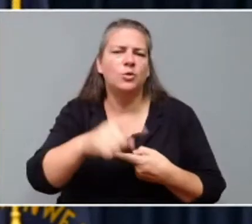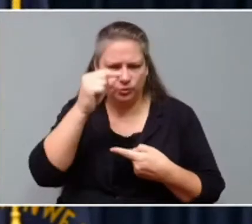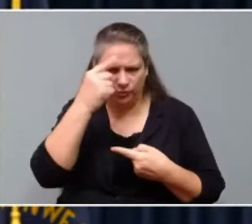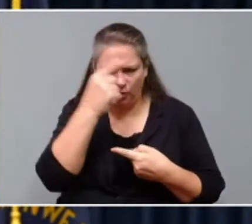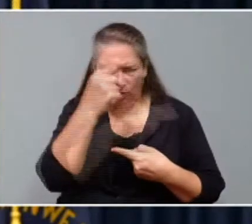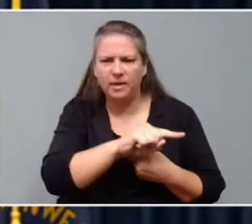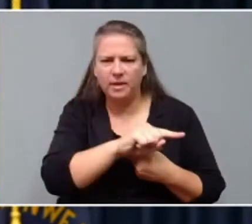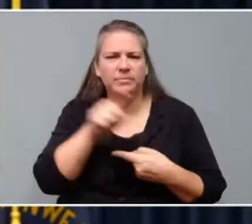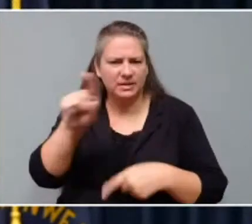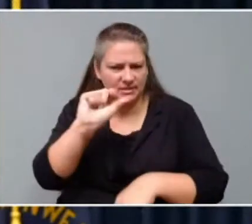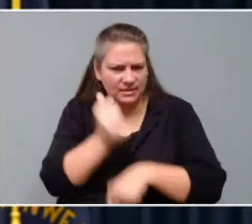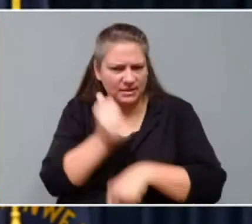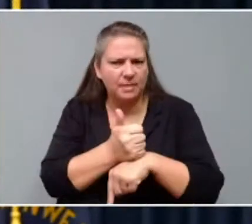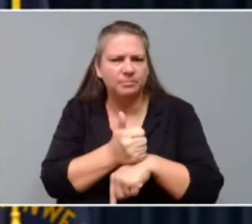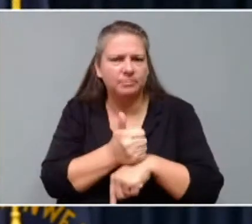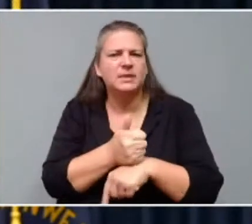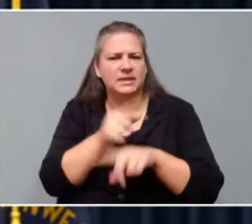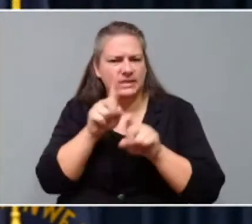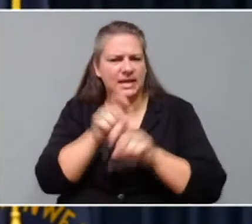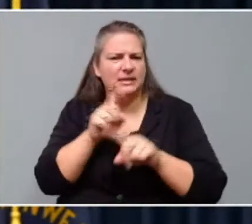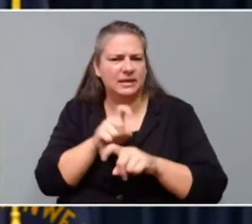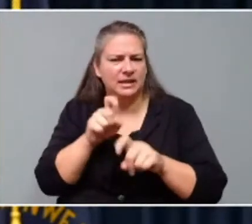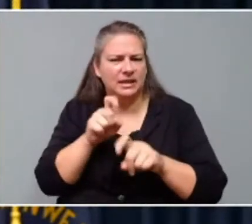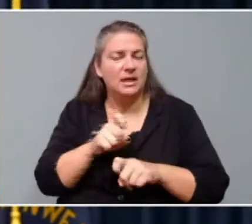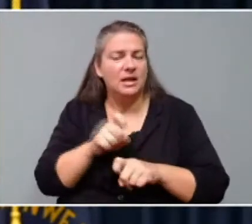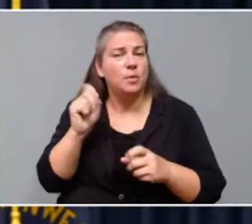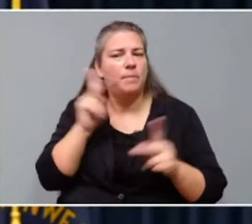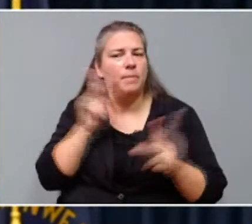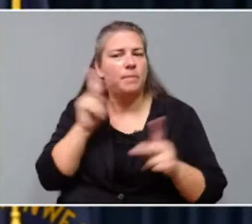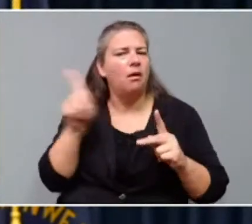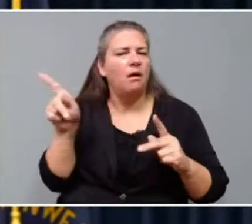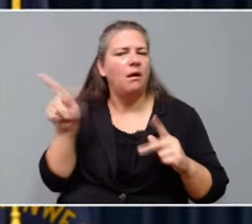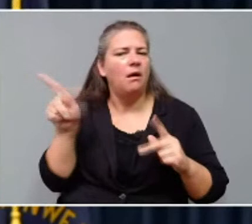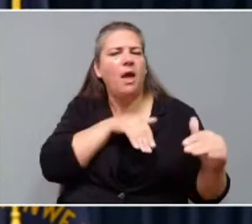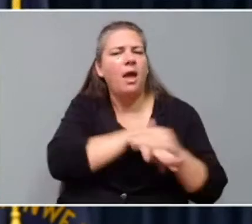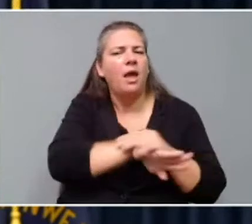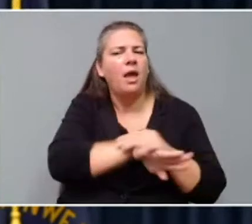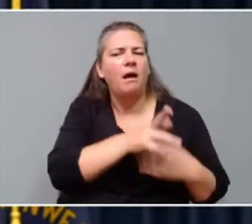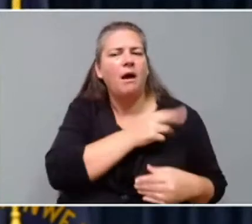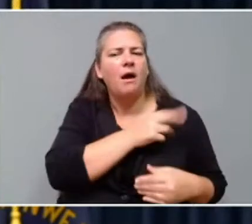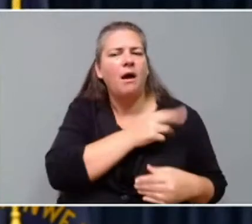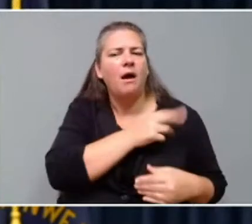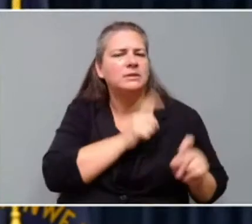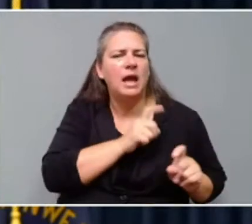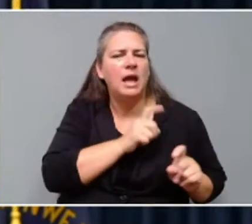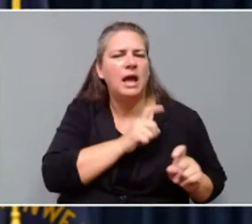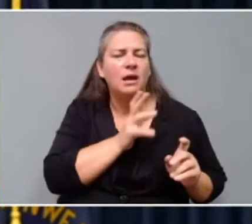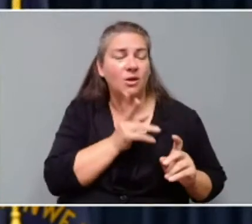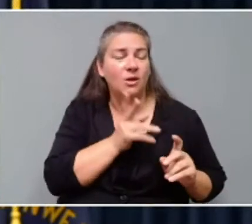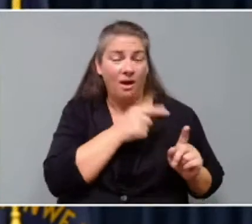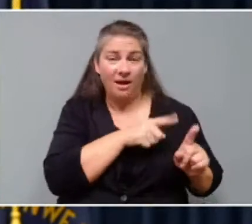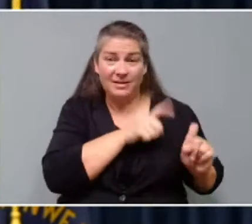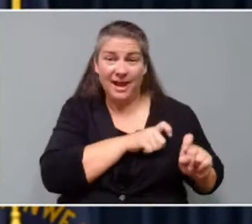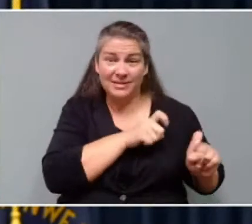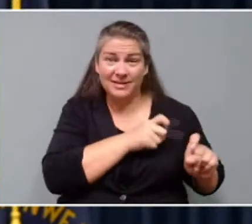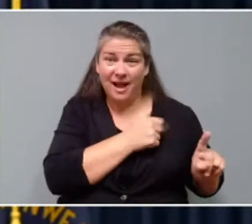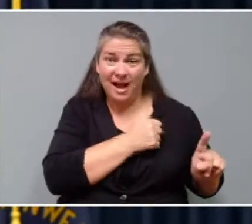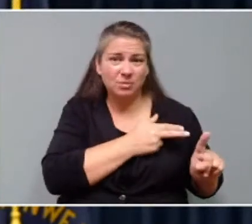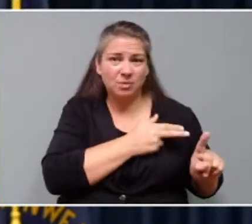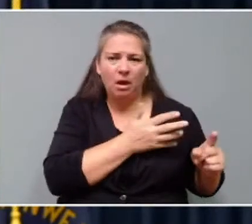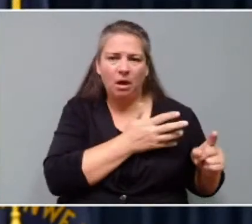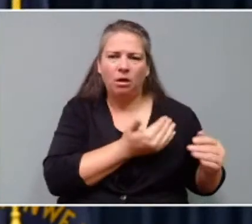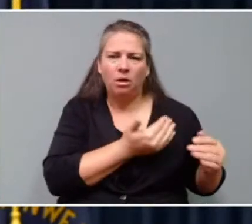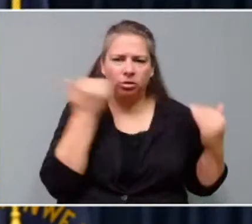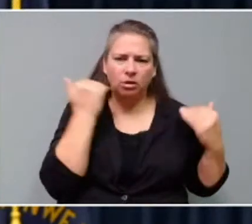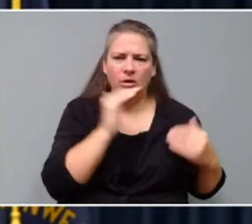divert people from the ER, free up clinicians, nurses, and others that would otherwise be doing that from the hospital staff. That lets